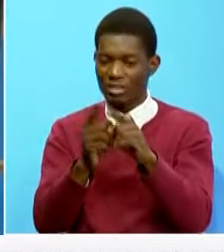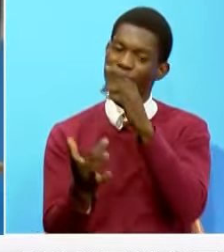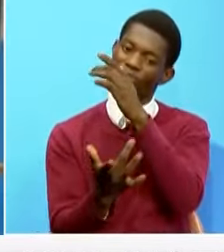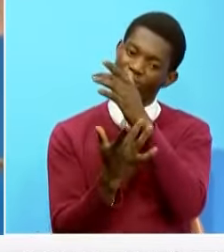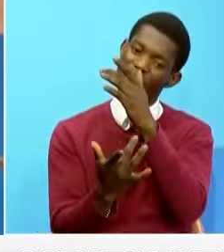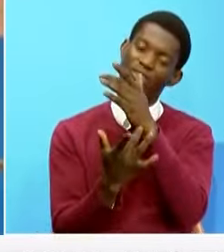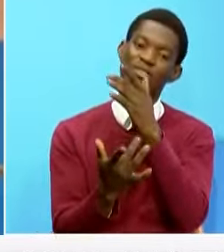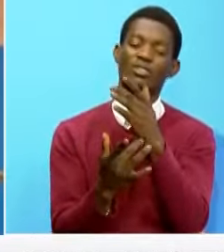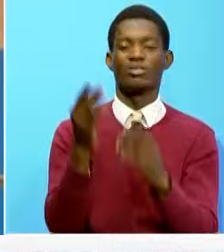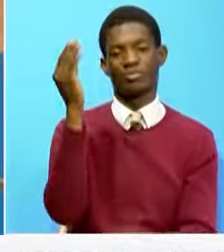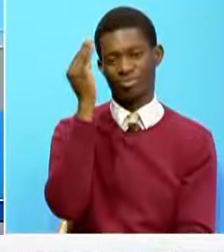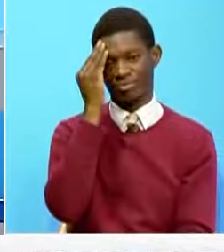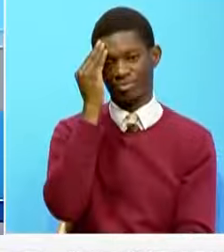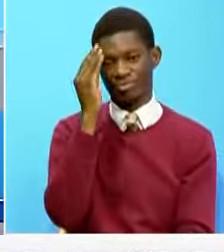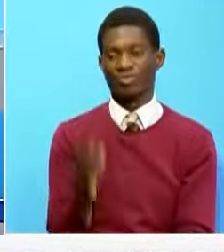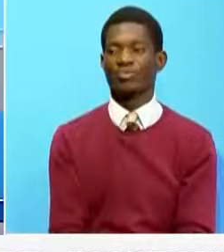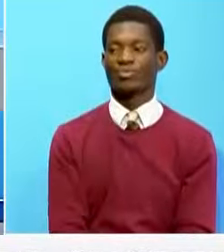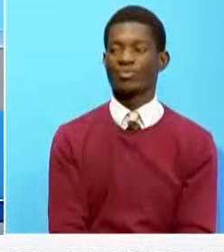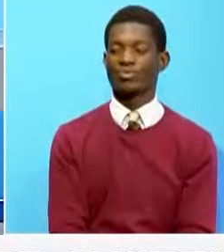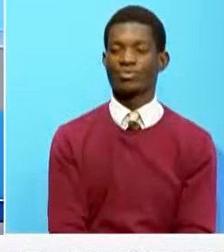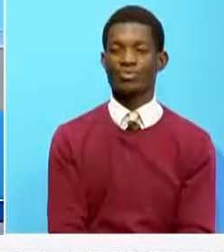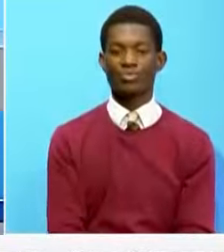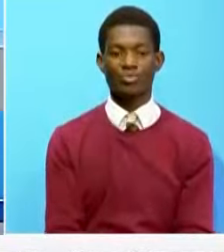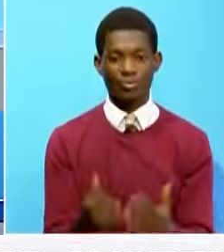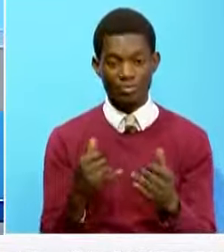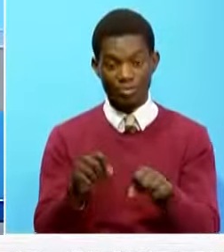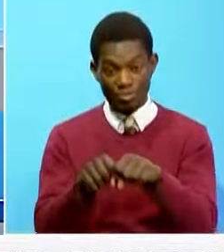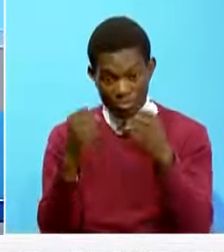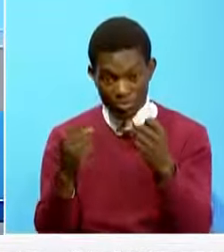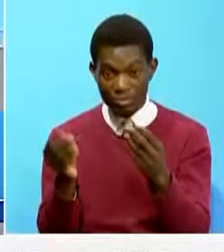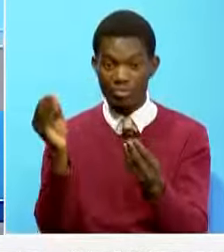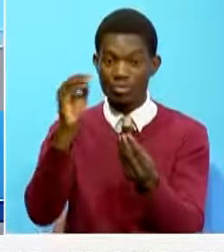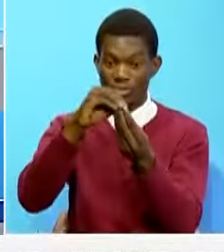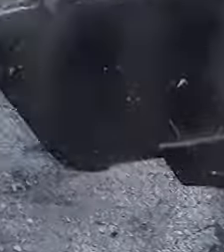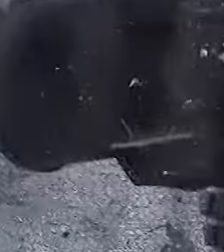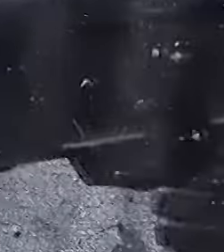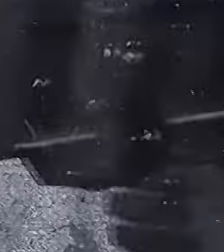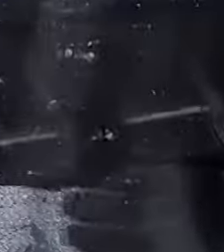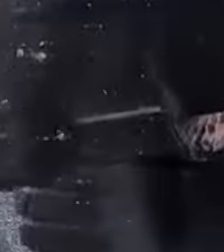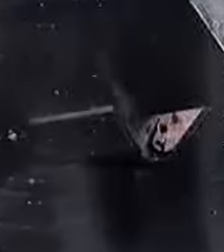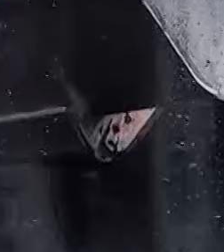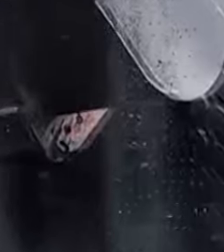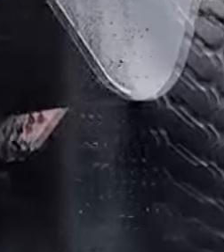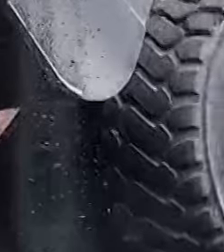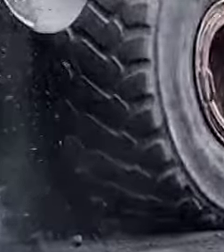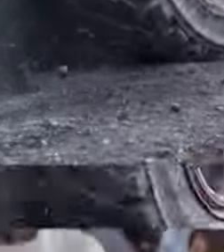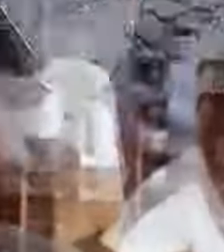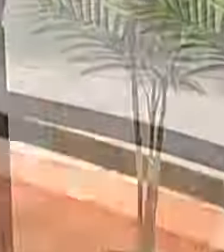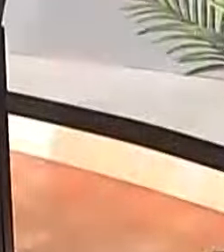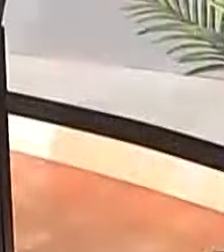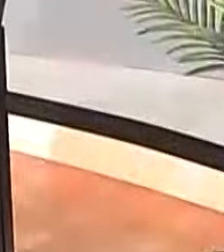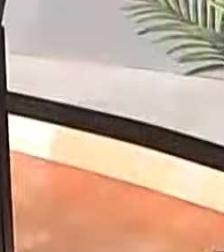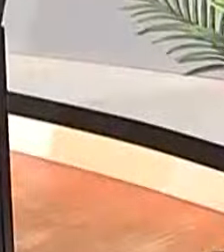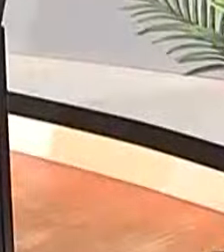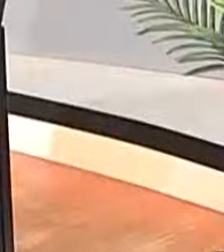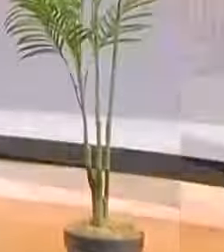Mwense, Luapula Province. We take a break. More stories when we return. Zambia Today is a program that keeps